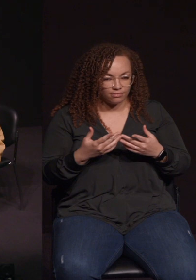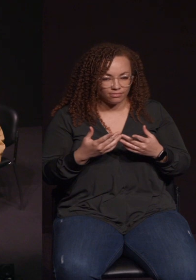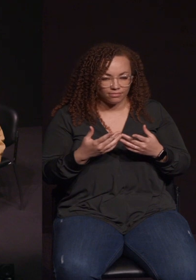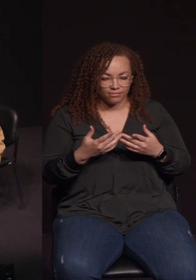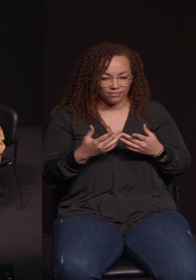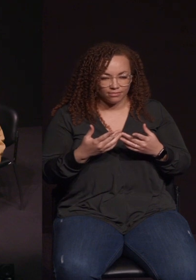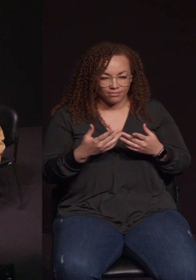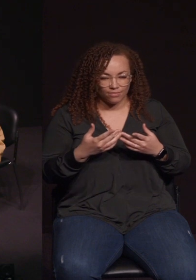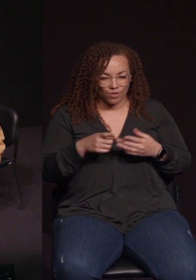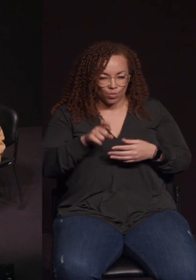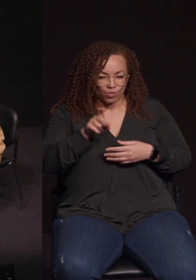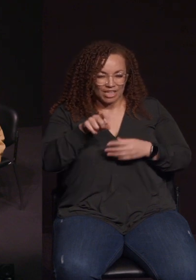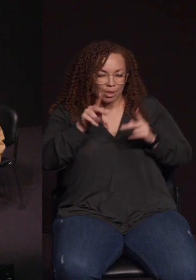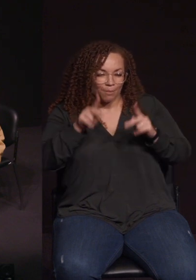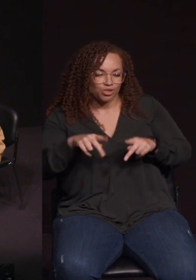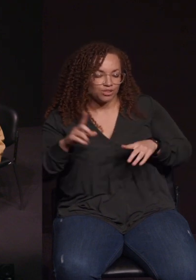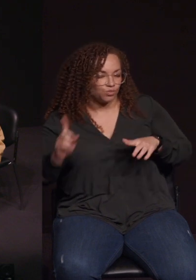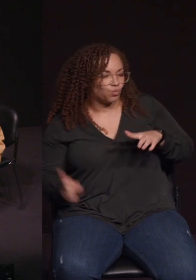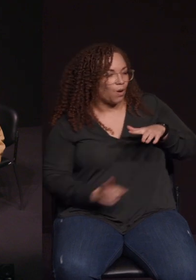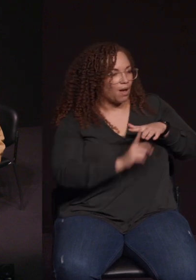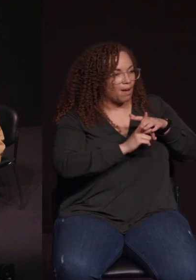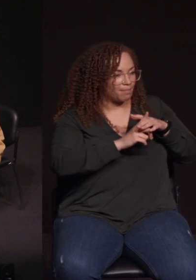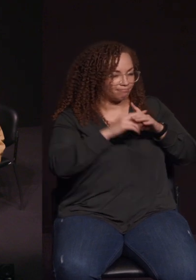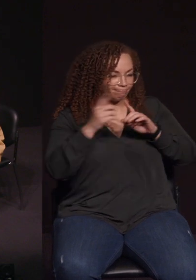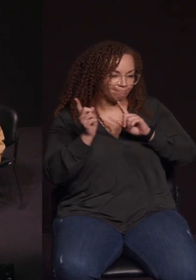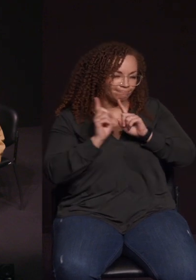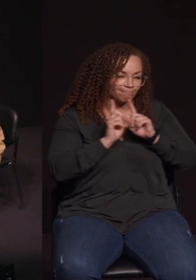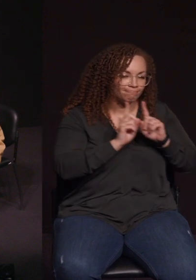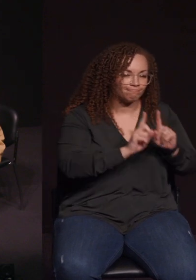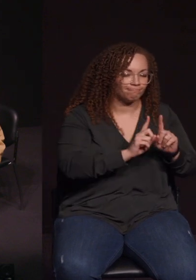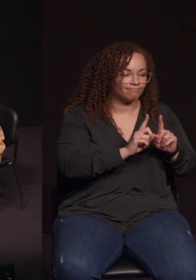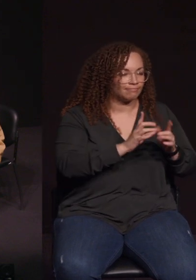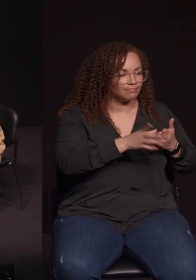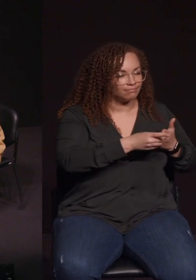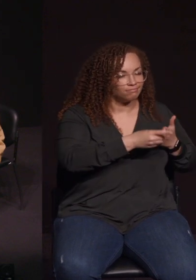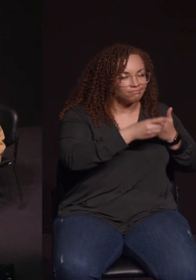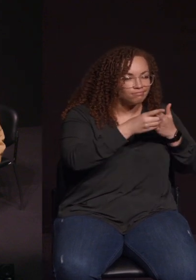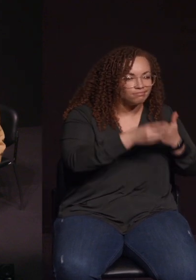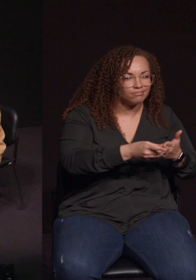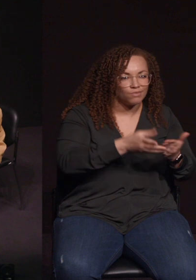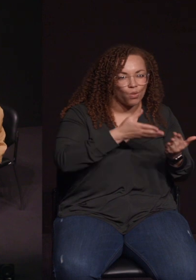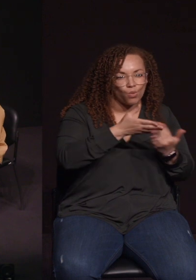that's going to guide you through those first moments and beyond.